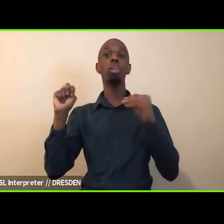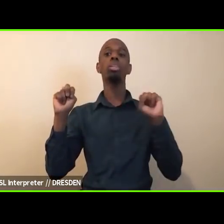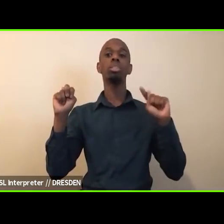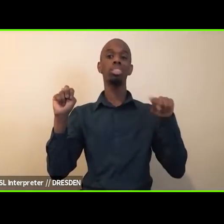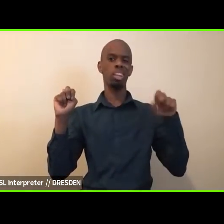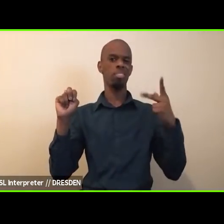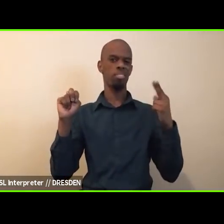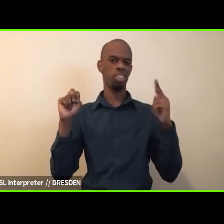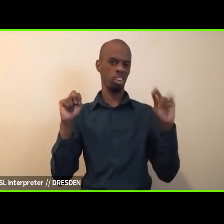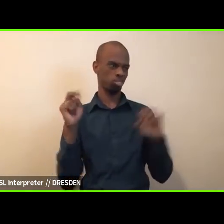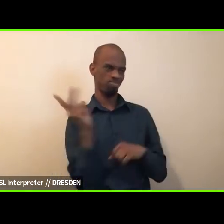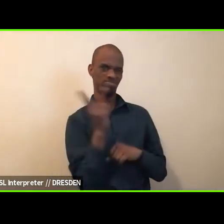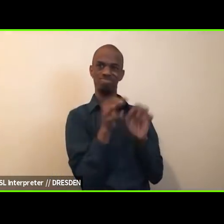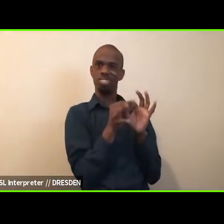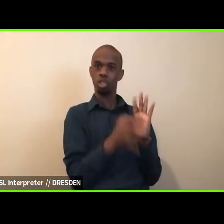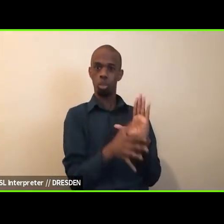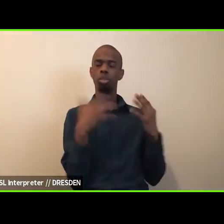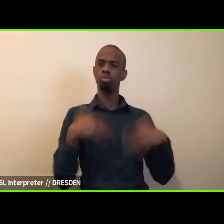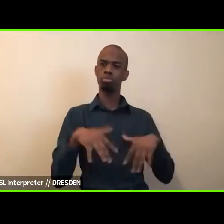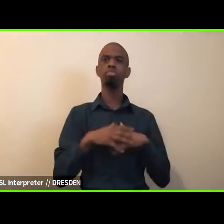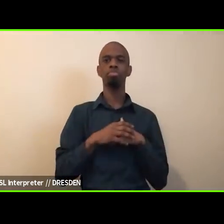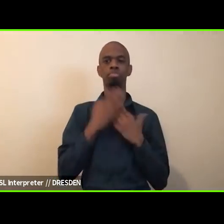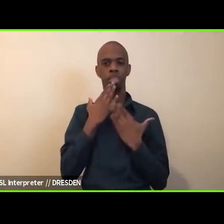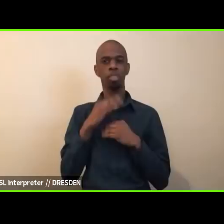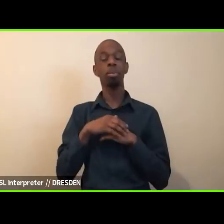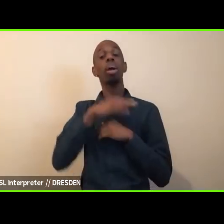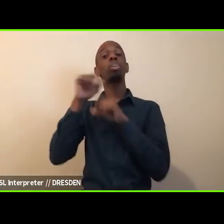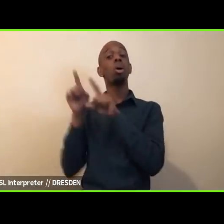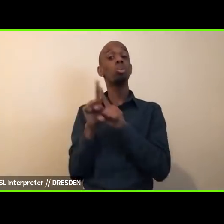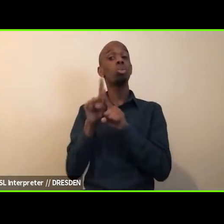And I also want to thank Jeffreen for the introduction. So